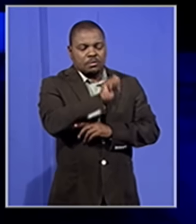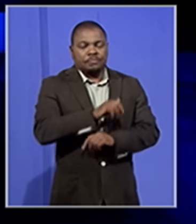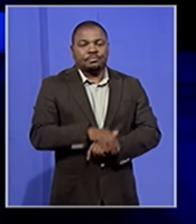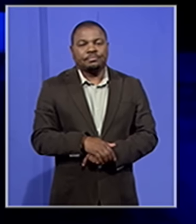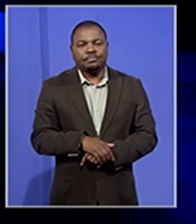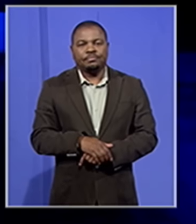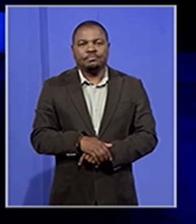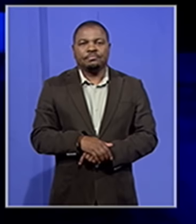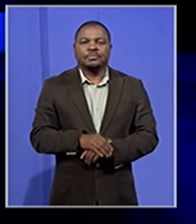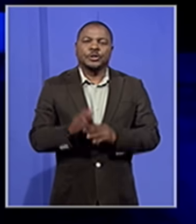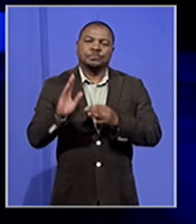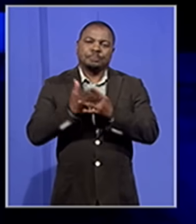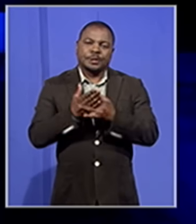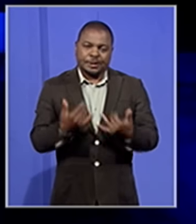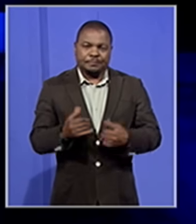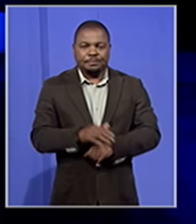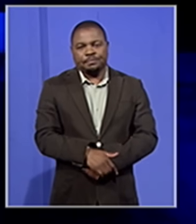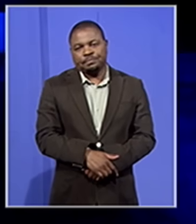Moya re fetele mabenkeleng.